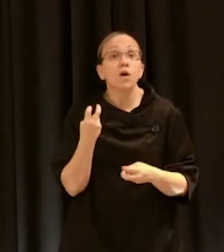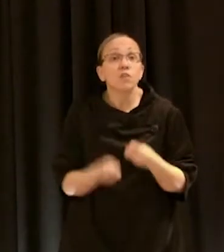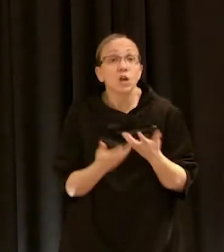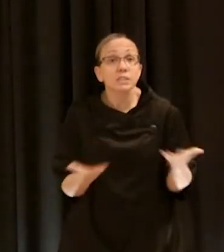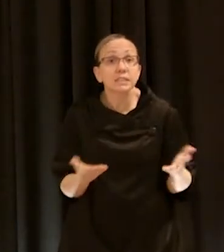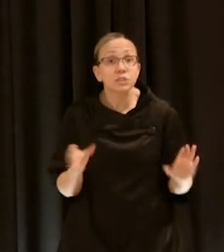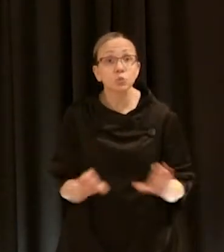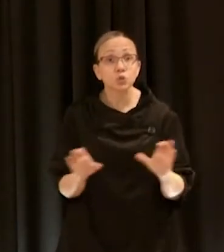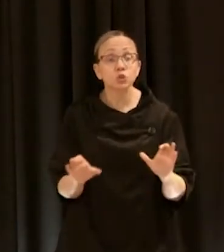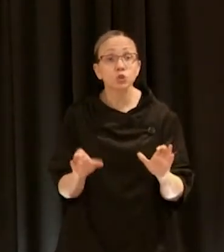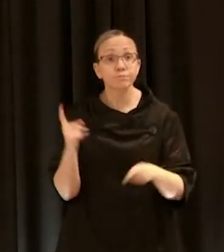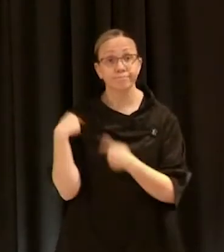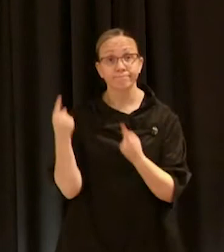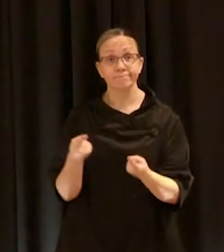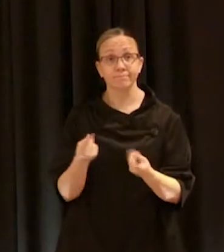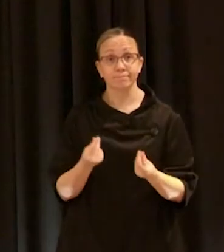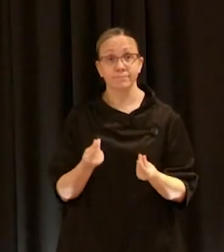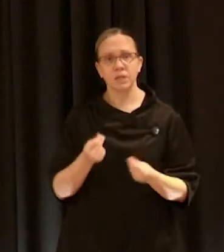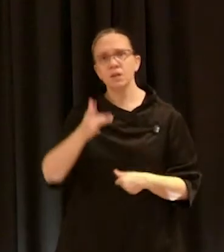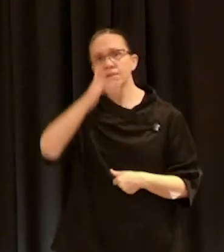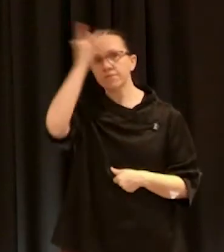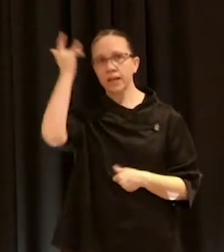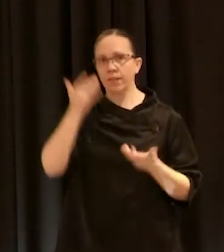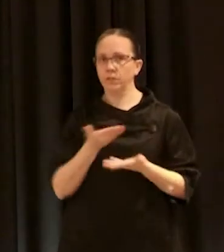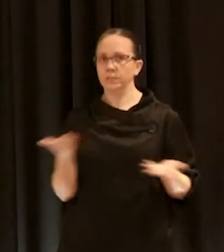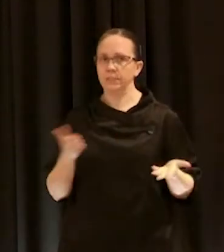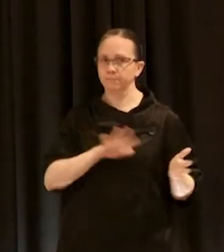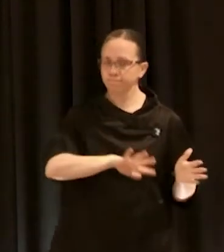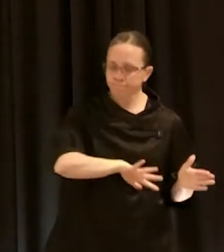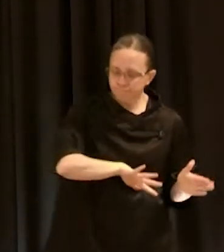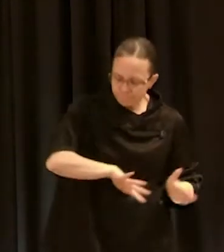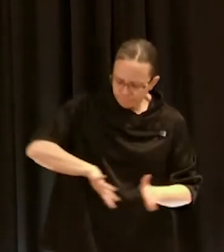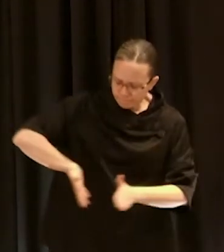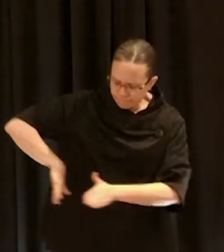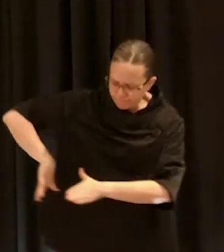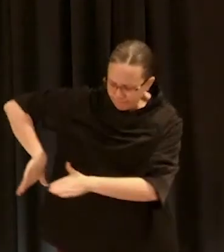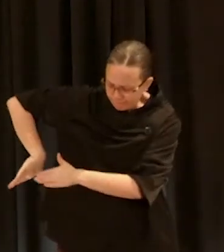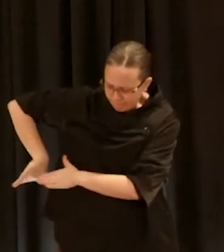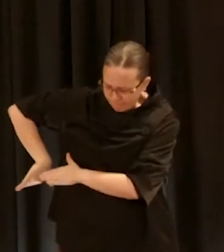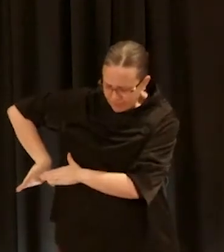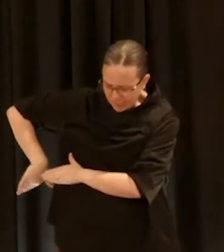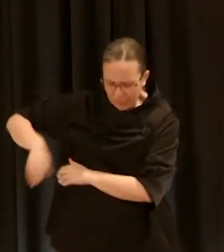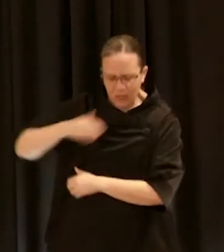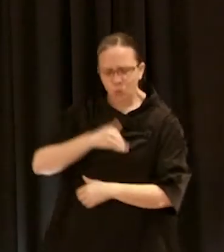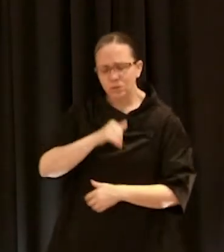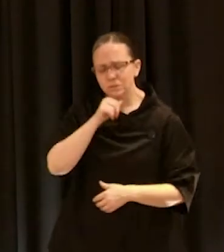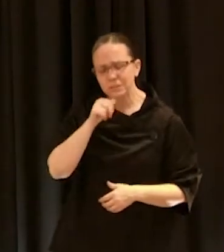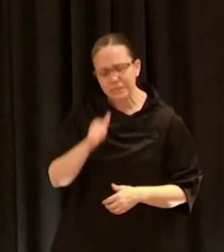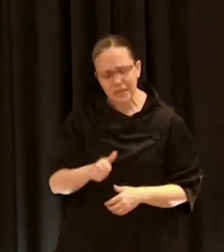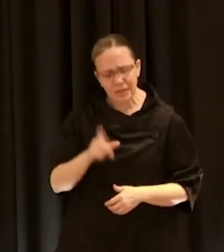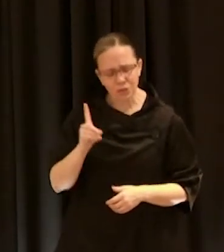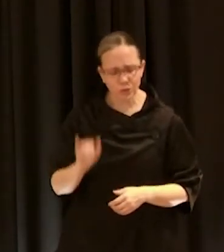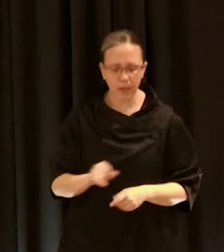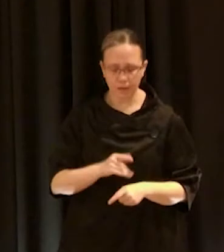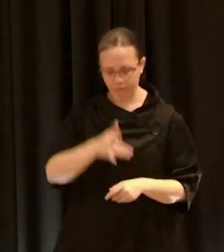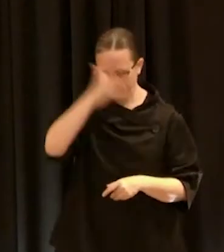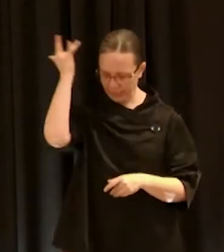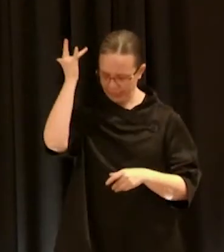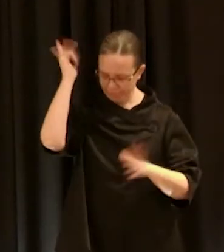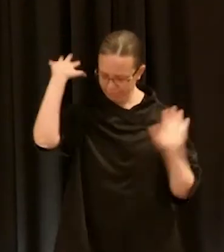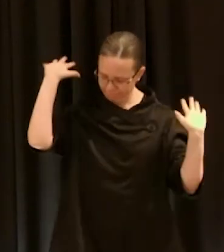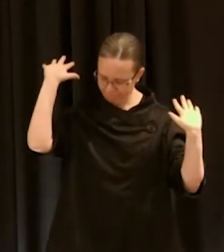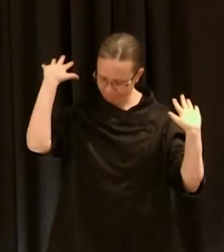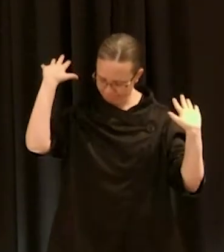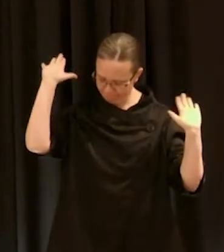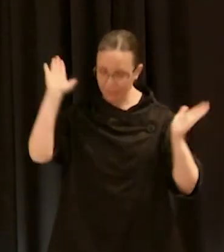things you will ever do is to forget those things that you did that you wish you wouldn't have done, to forget it. You've been pardoned.